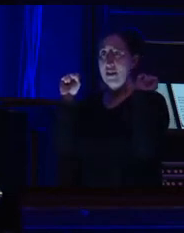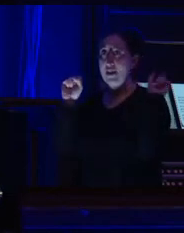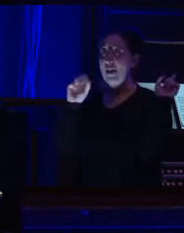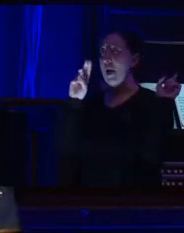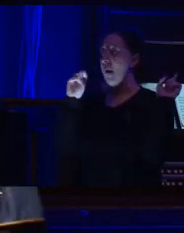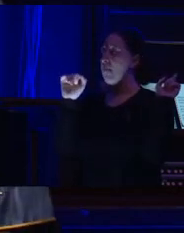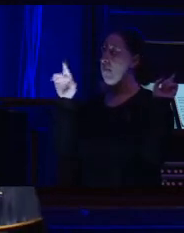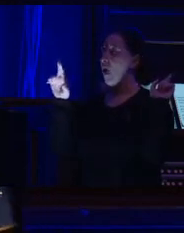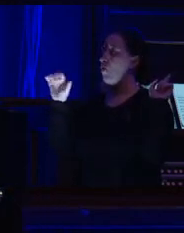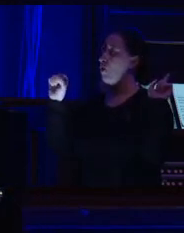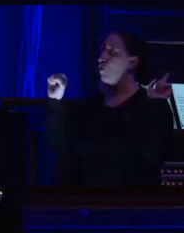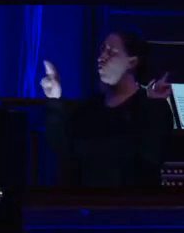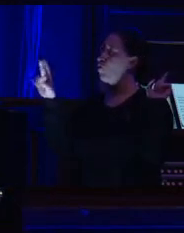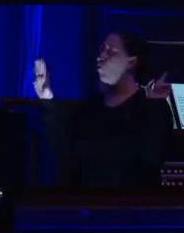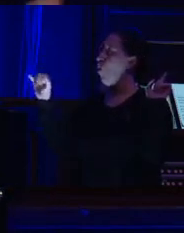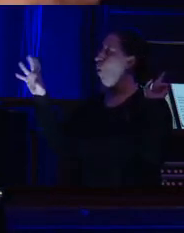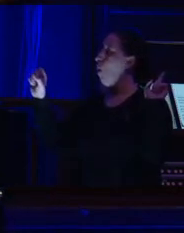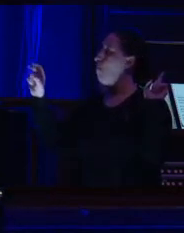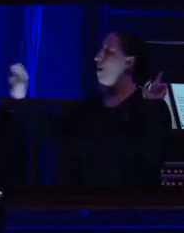Sue Coleman. Let's hear it for her.